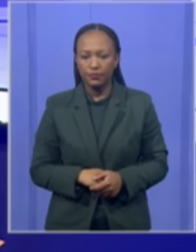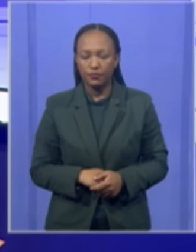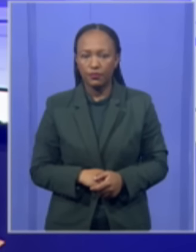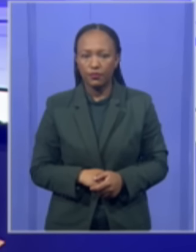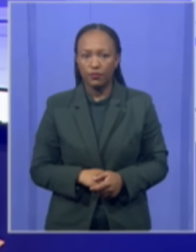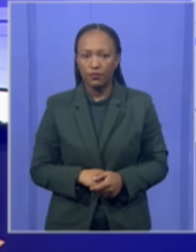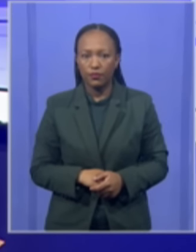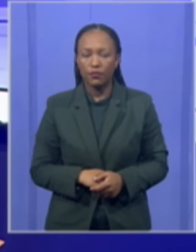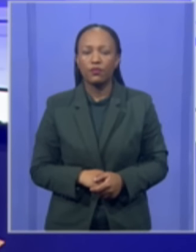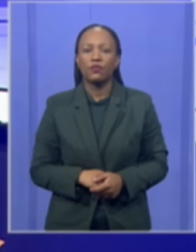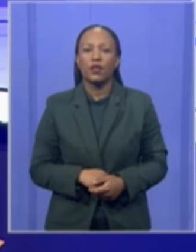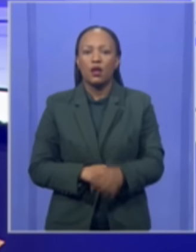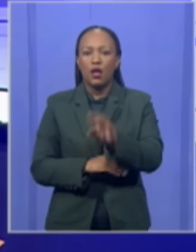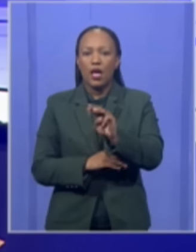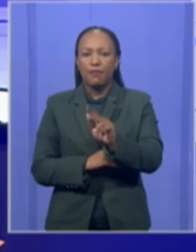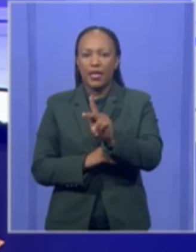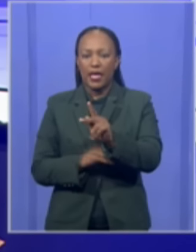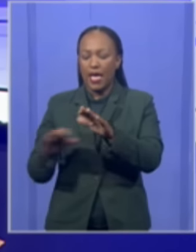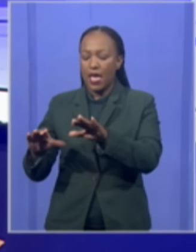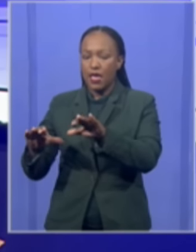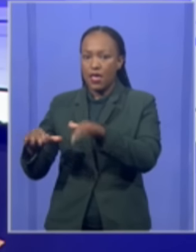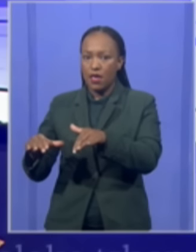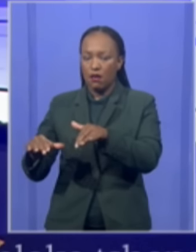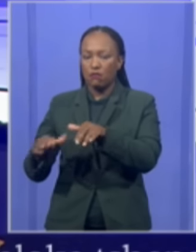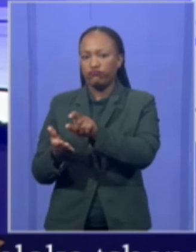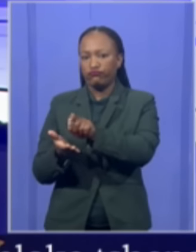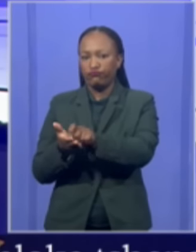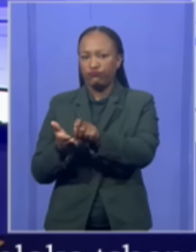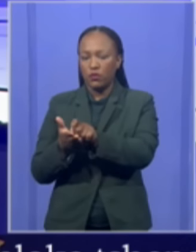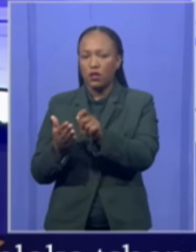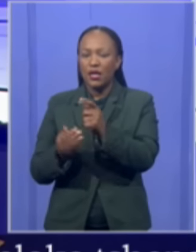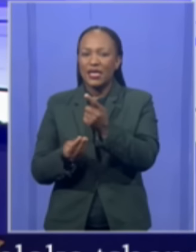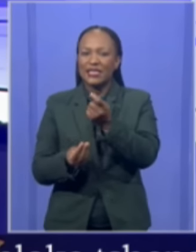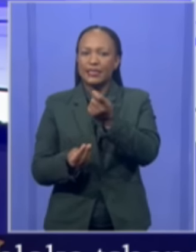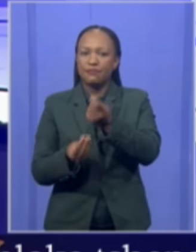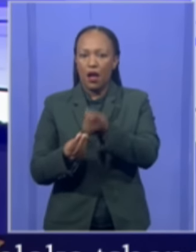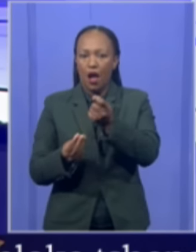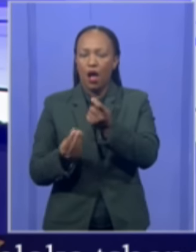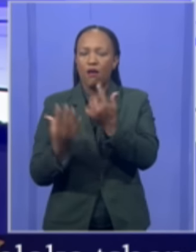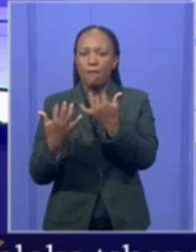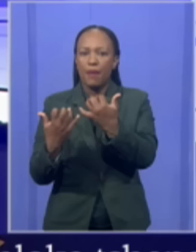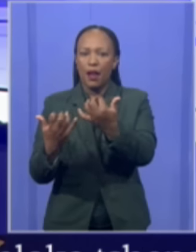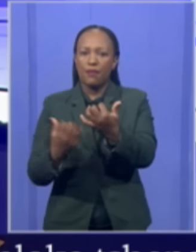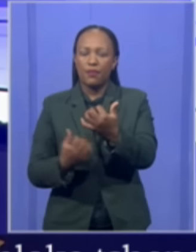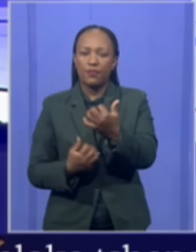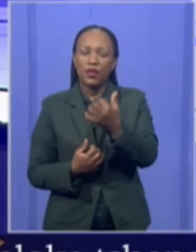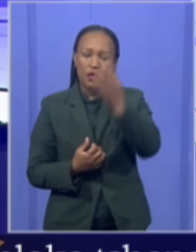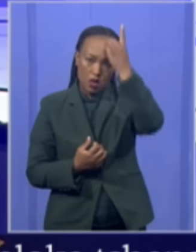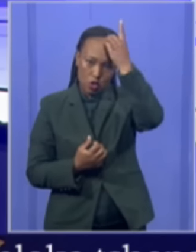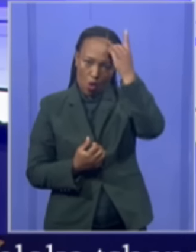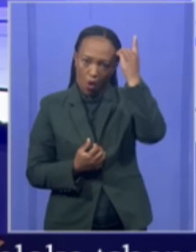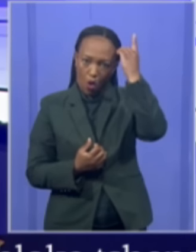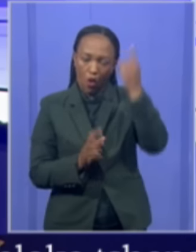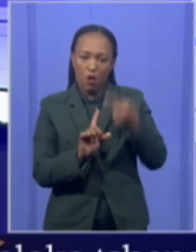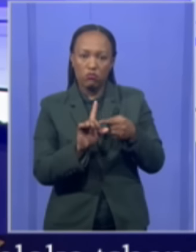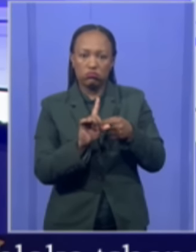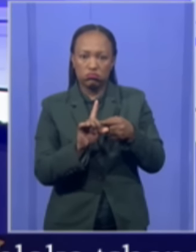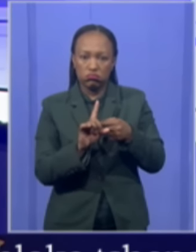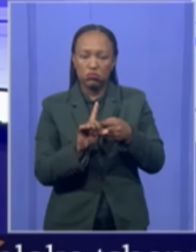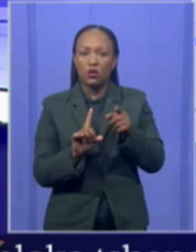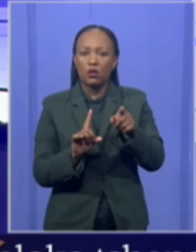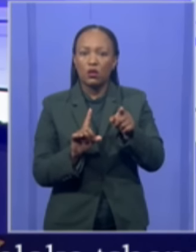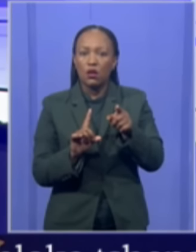Mokgatlo wa Umkhonto weSizwe o ngwaletše mospikara wa palamente Thogo Didiza o kgopela letšatši kgwedi go tšweletša go hloka boitshepo ga